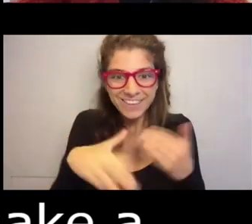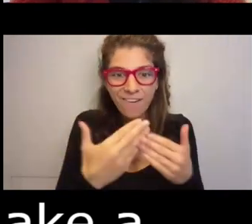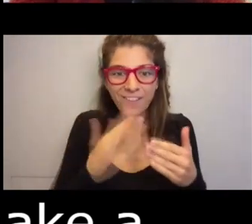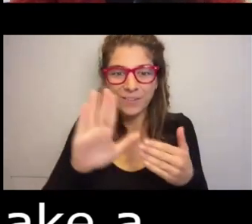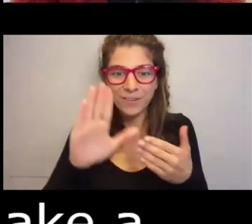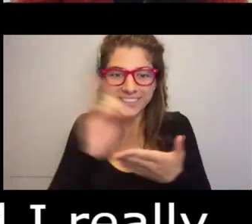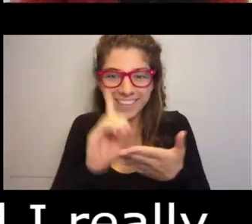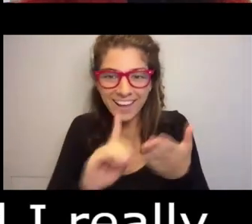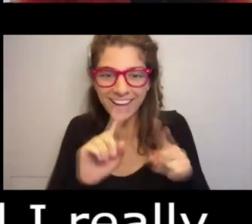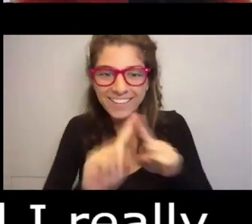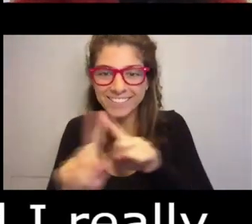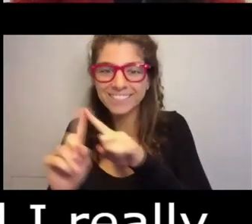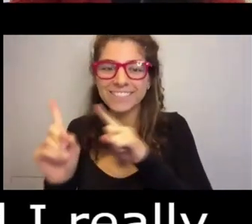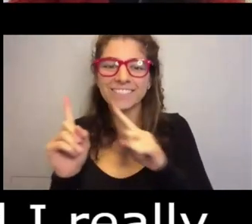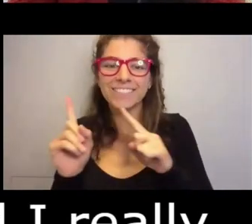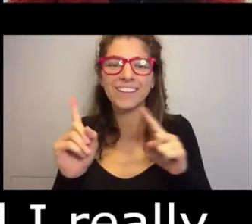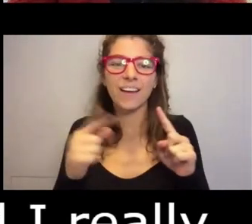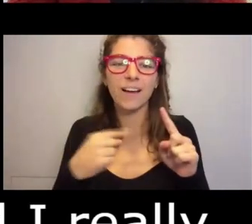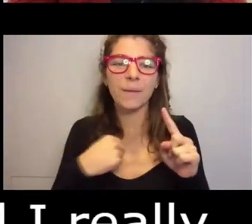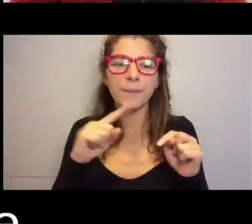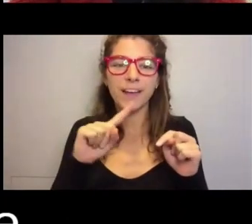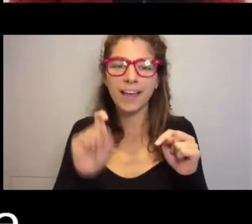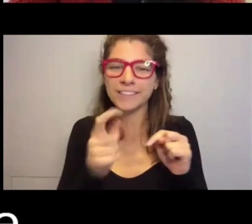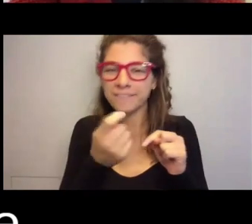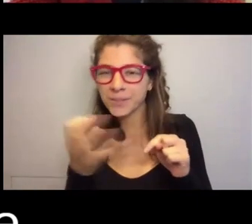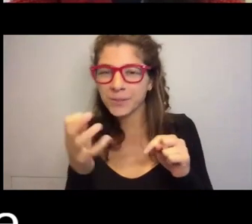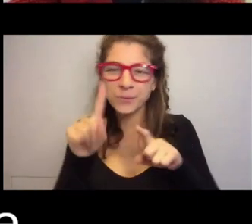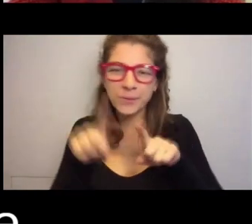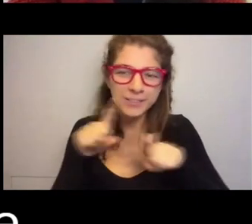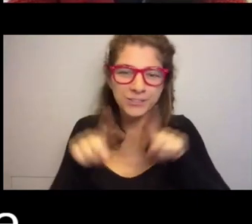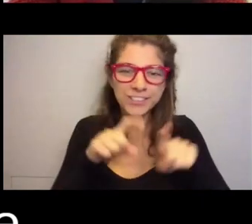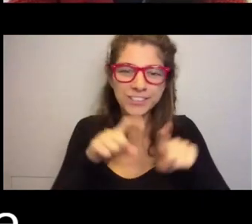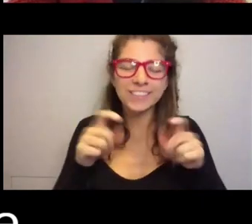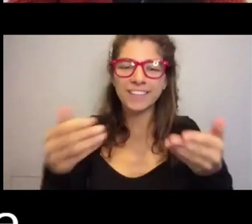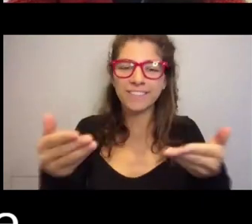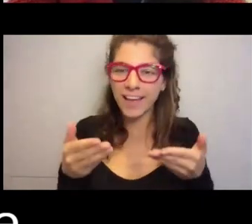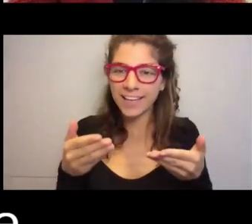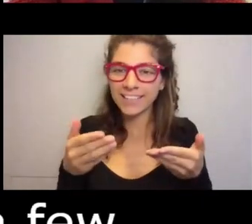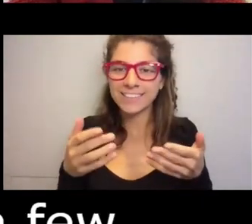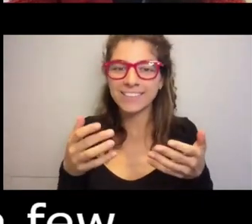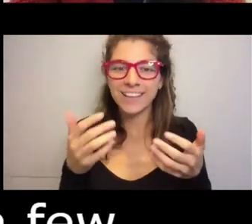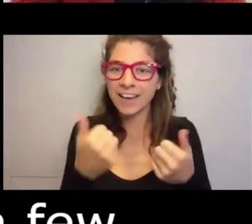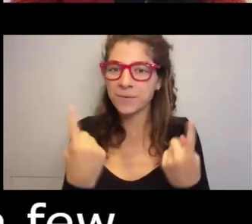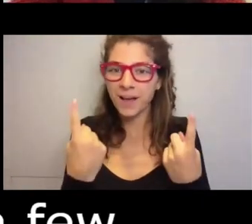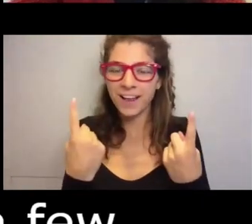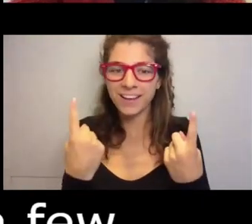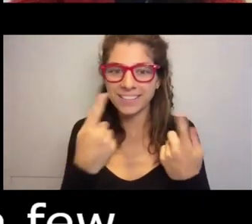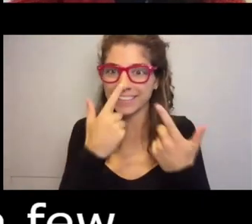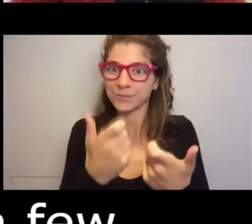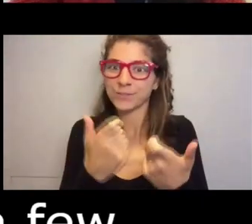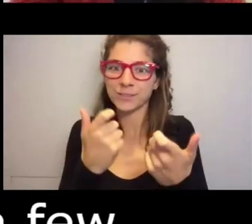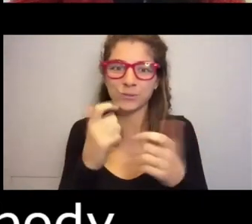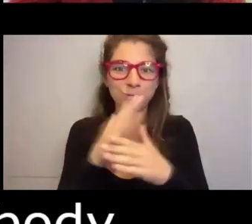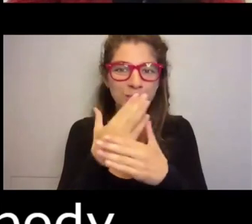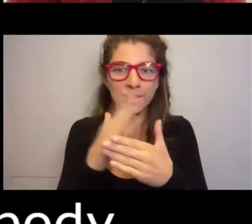the designs. I'm going to ask a few questions and invite anybody who is interested to share